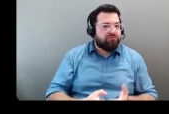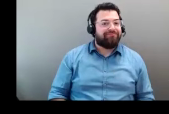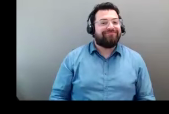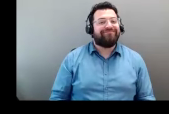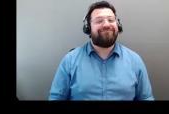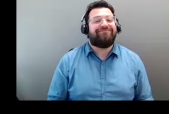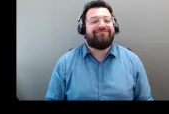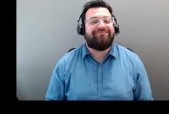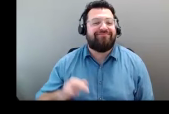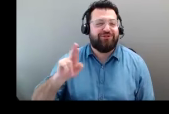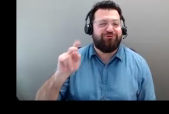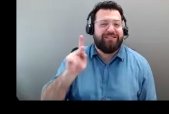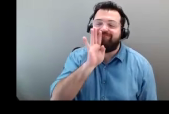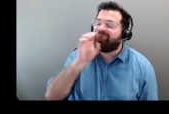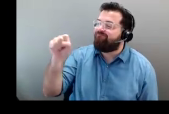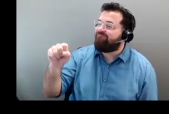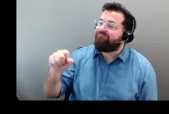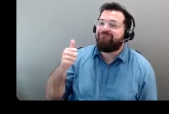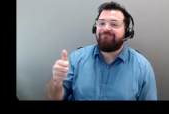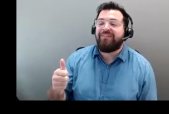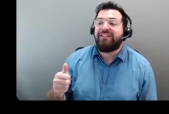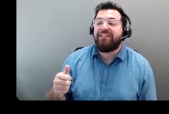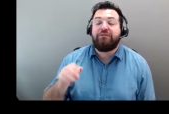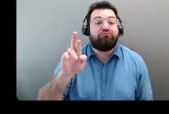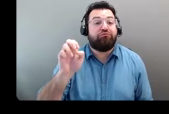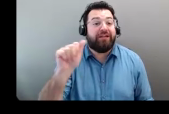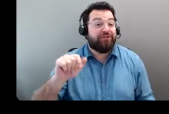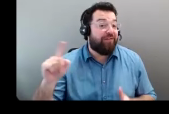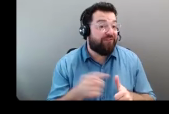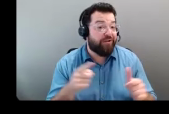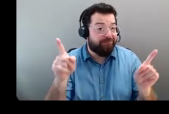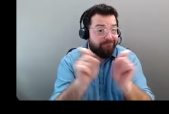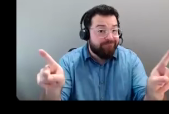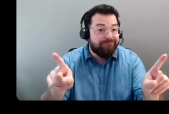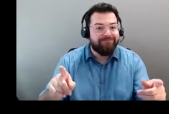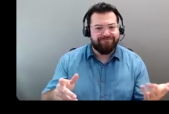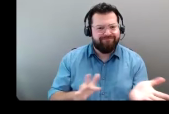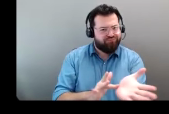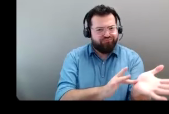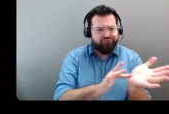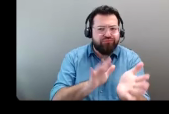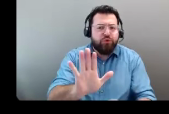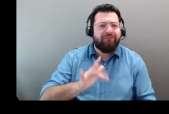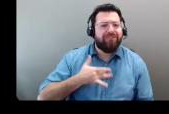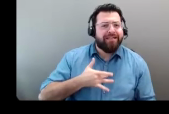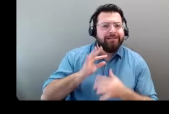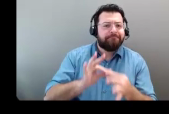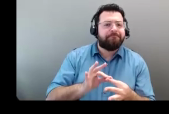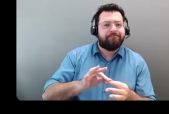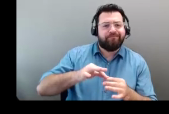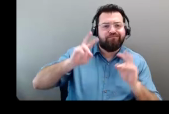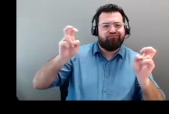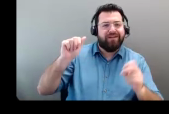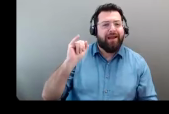Cool, sounds good. And so our first question that we wanted to ask you, the audience, is how do we feel about AI? So this can